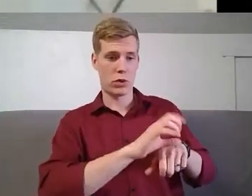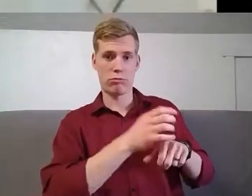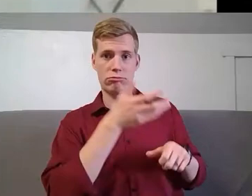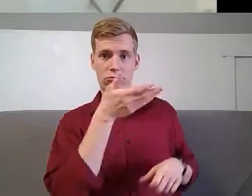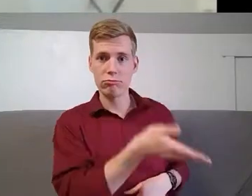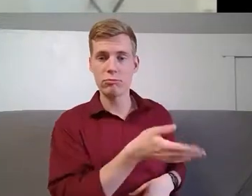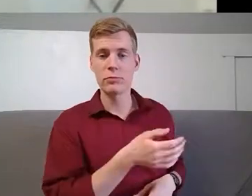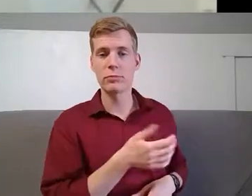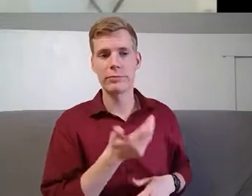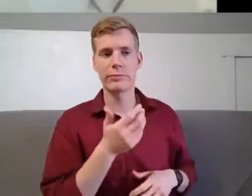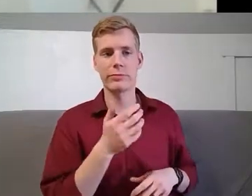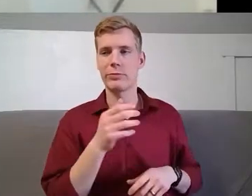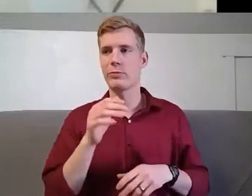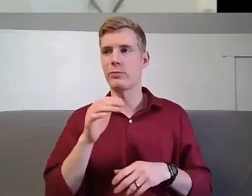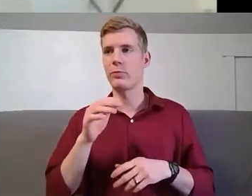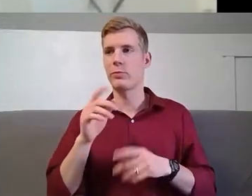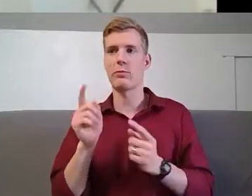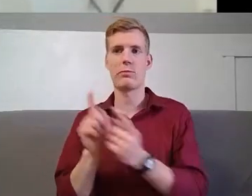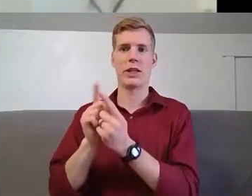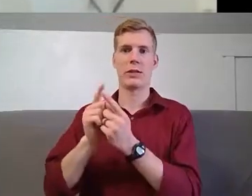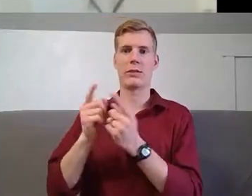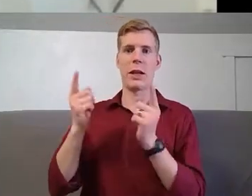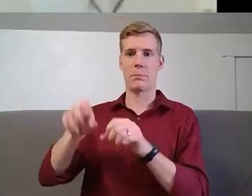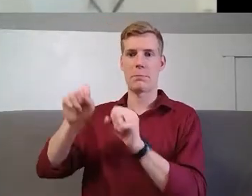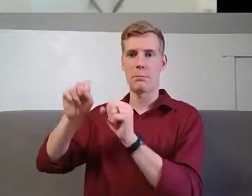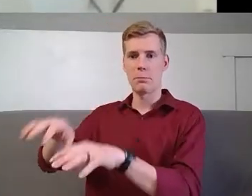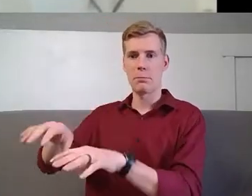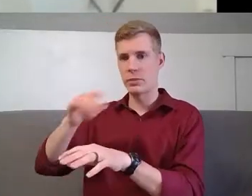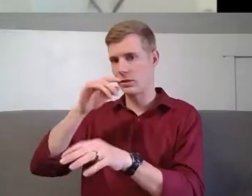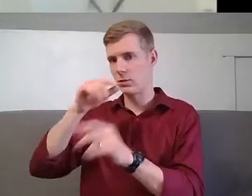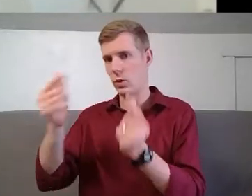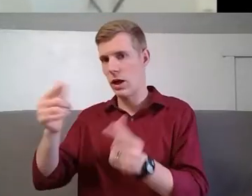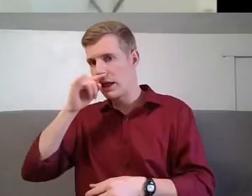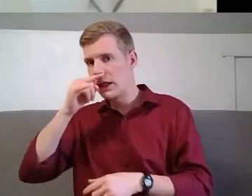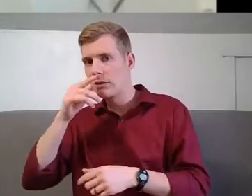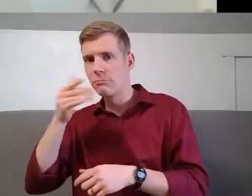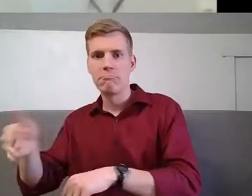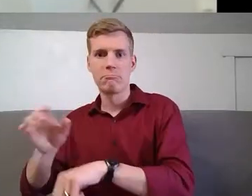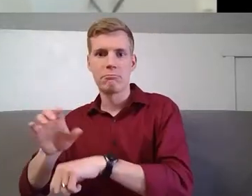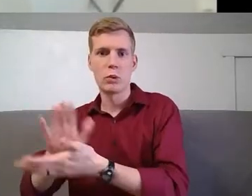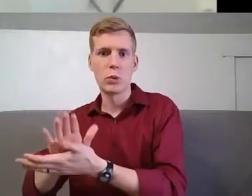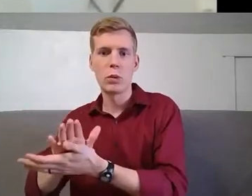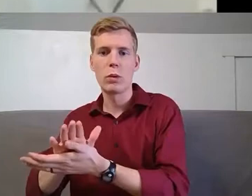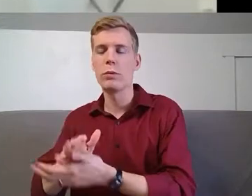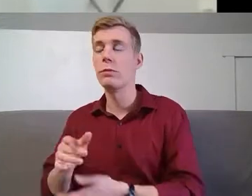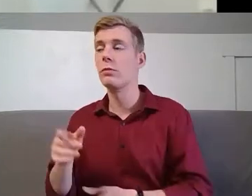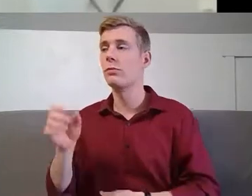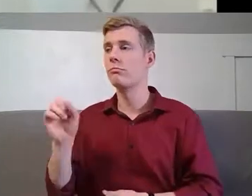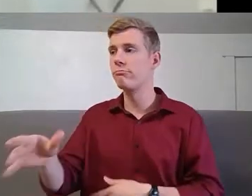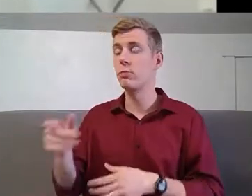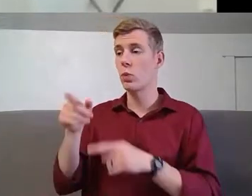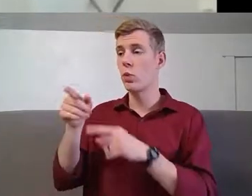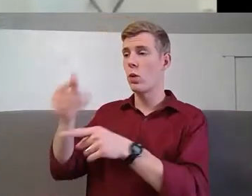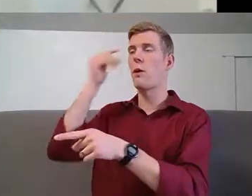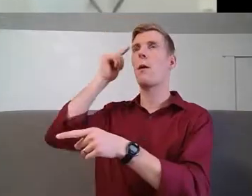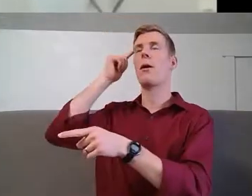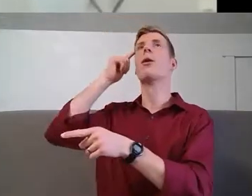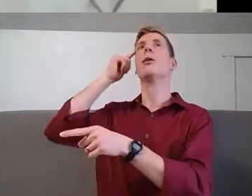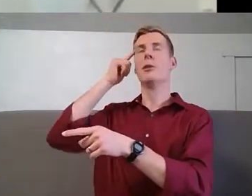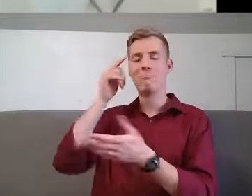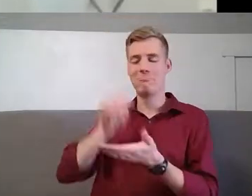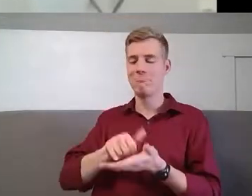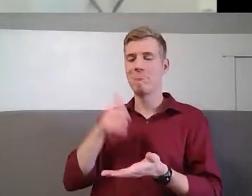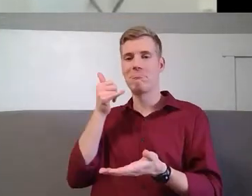or dropping their grandkids off at school, things like that, and maybe find a different way to reach out to them, like picking up the actual